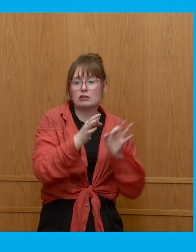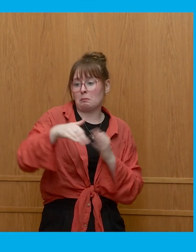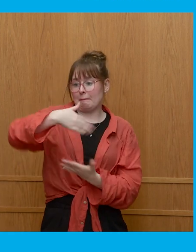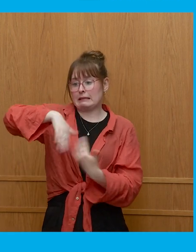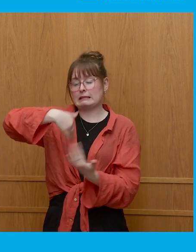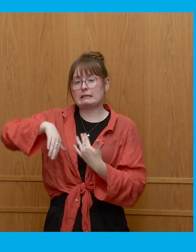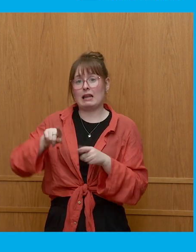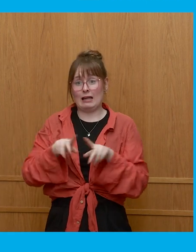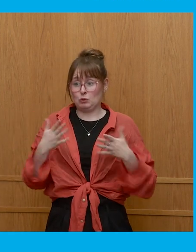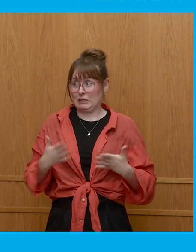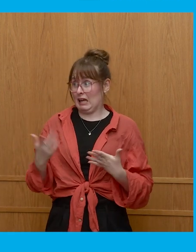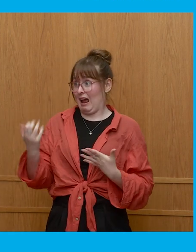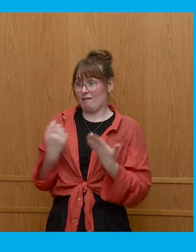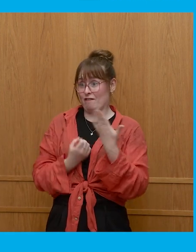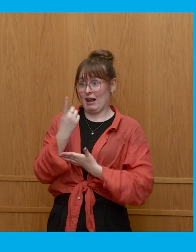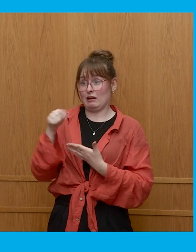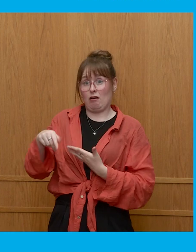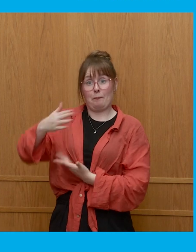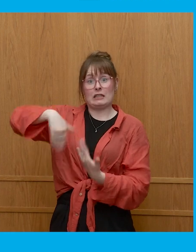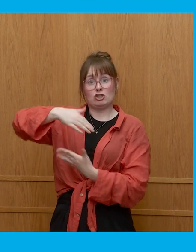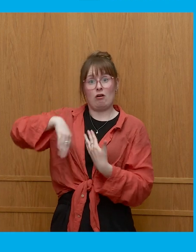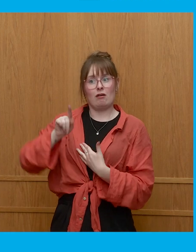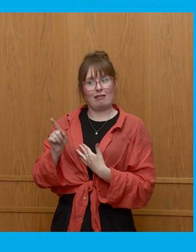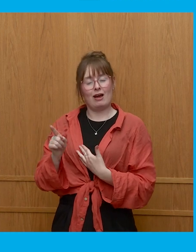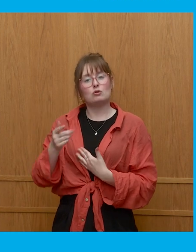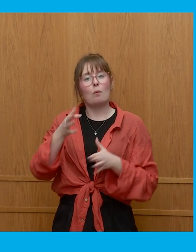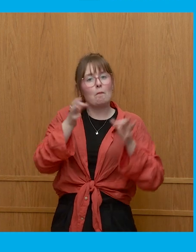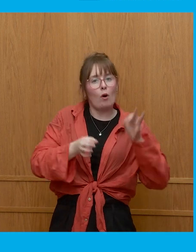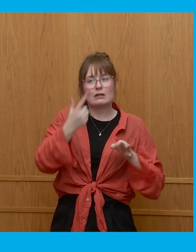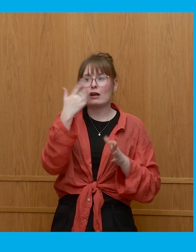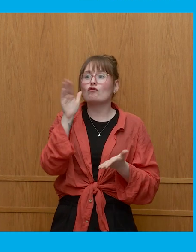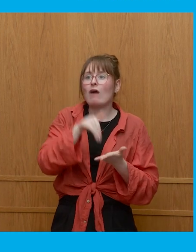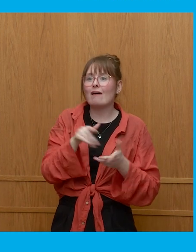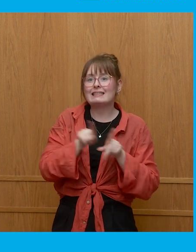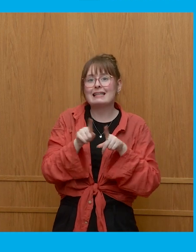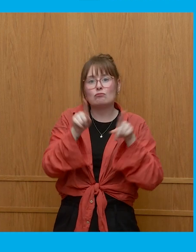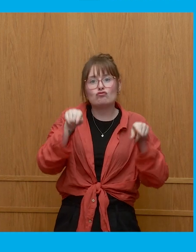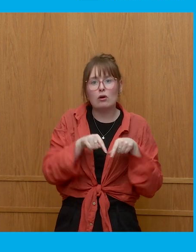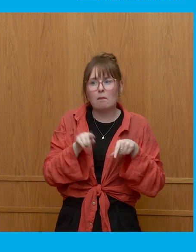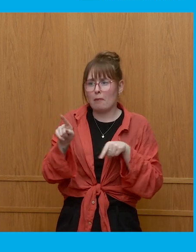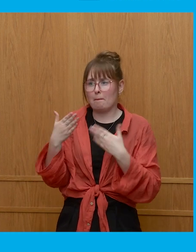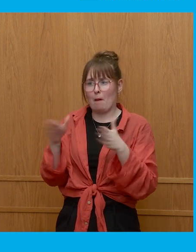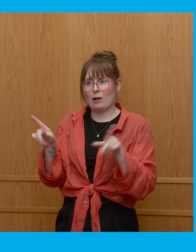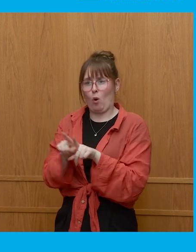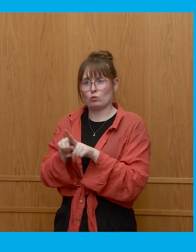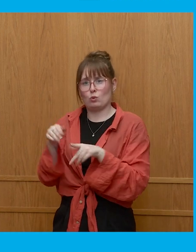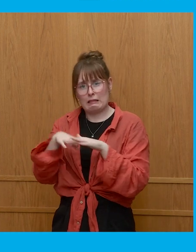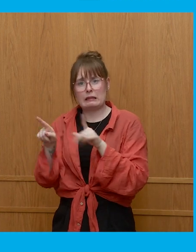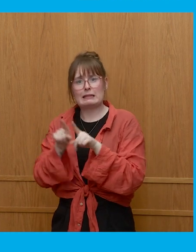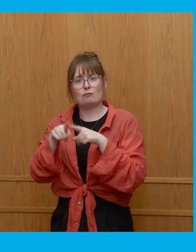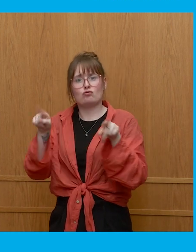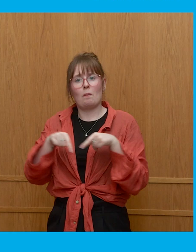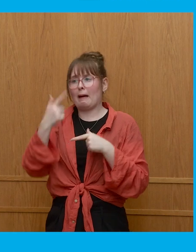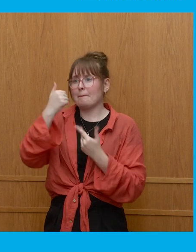like today can happen so that politicians can arrive in a room where the public can also arrive. So I